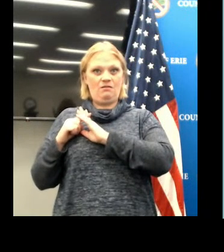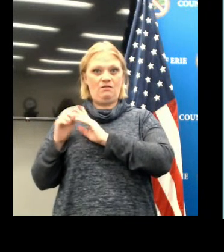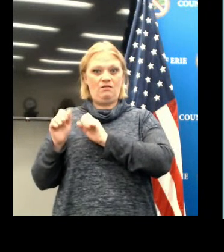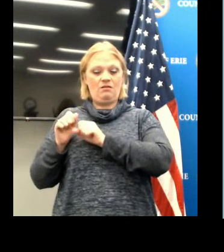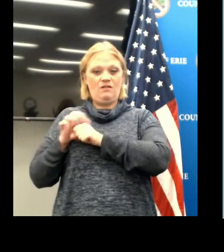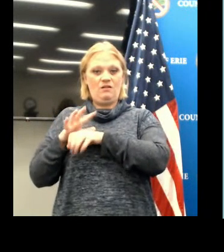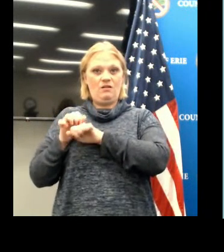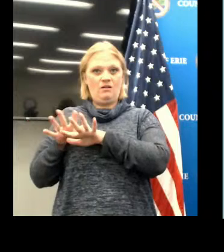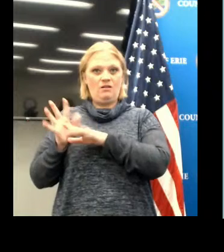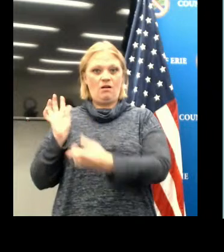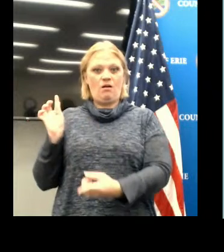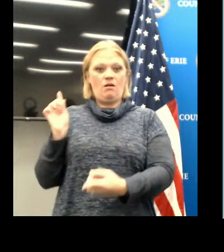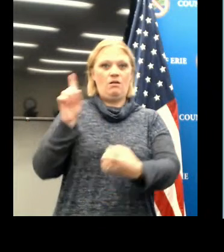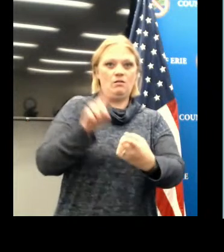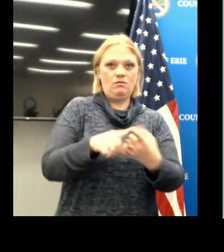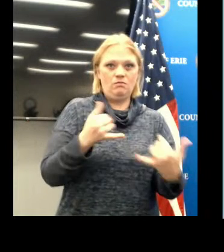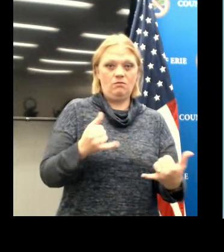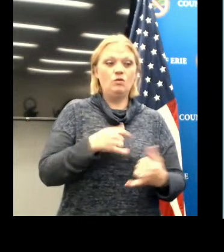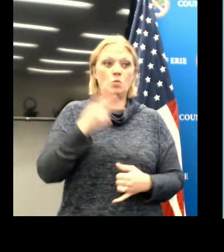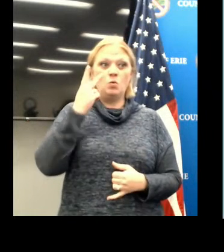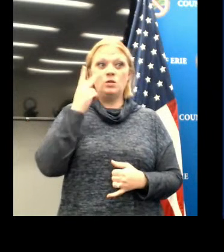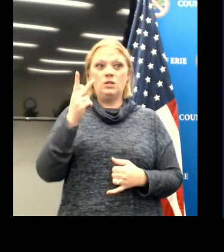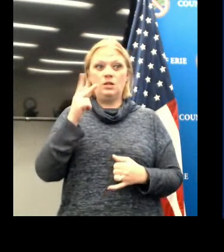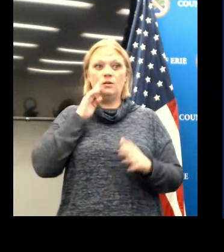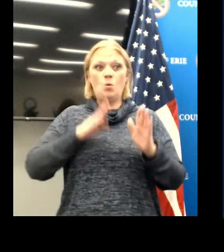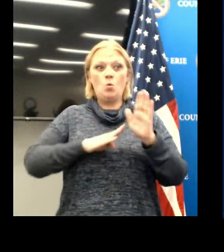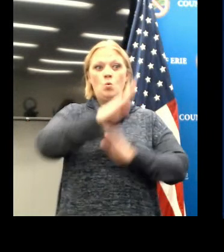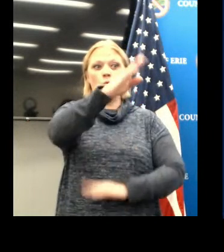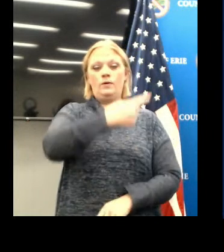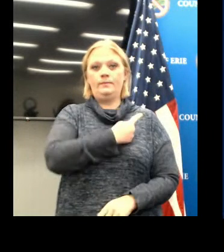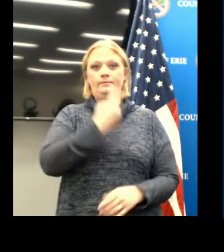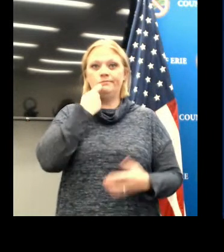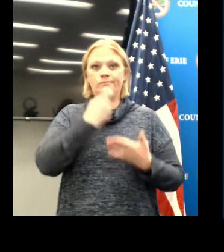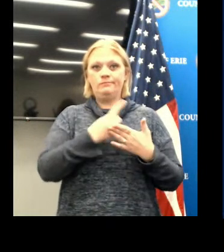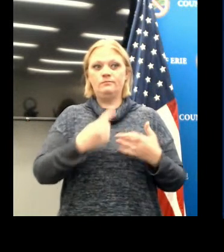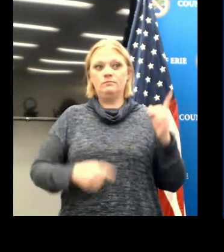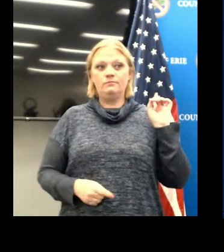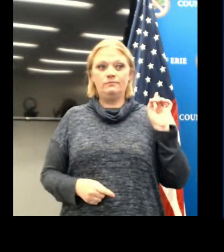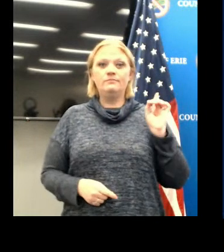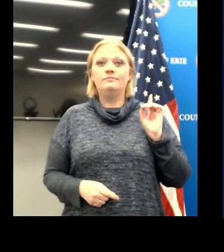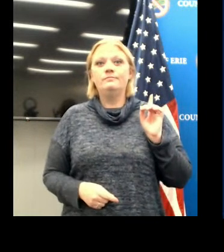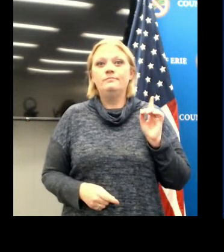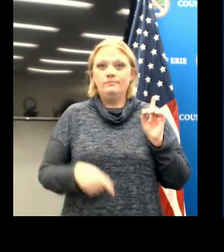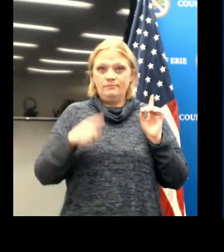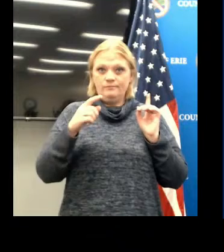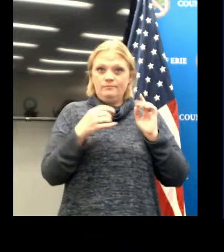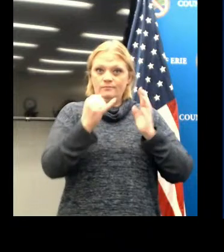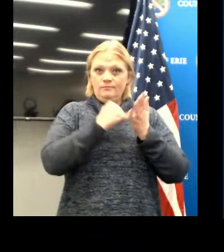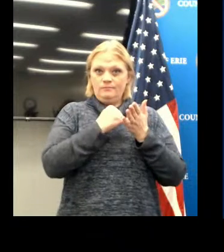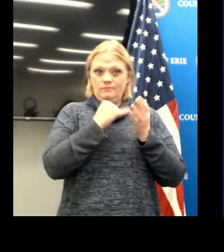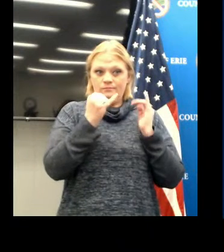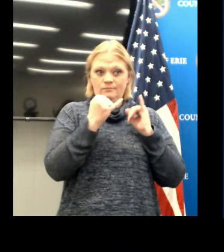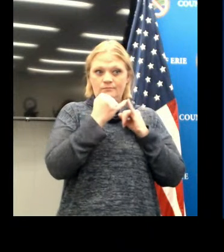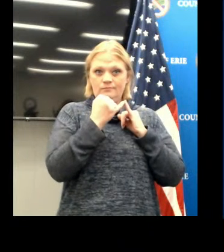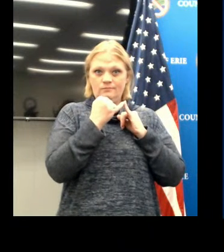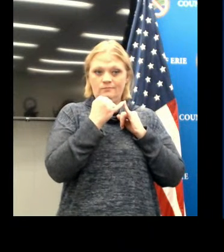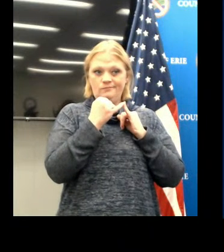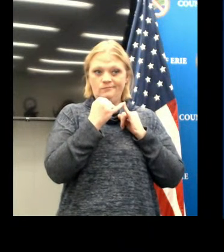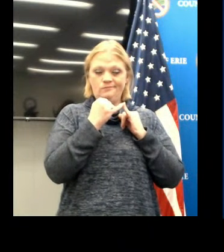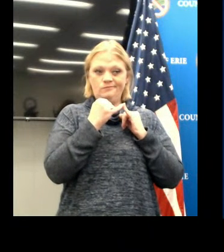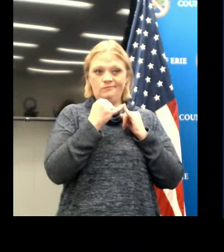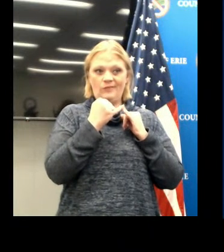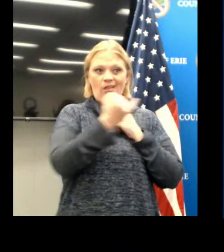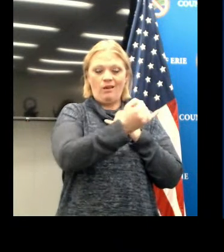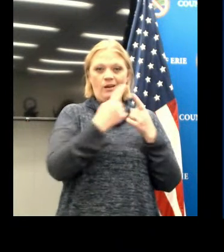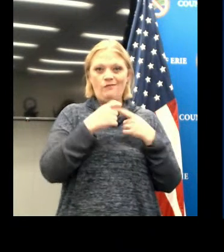this will really show you the rapid rise in the last week. That line from the week of November, really from